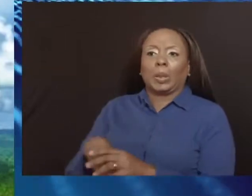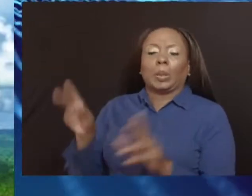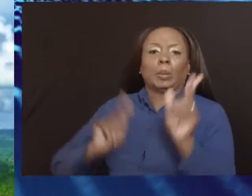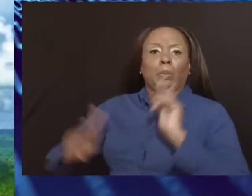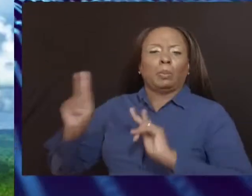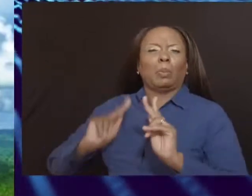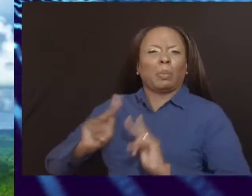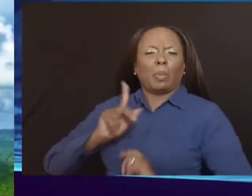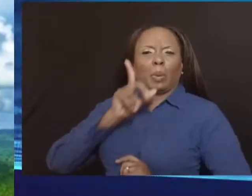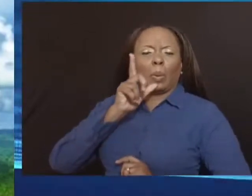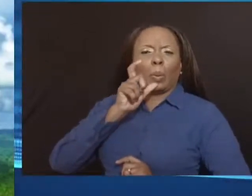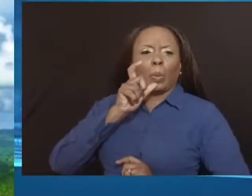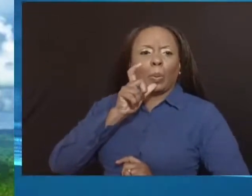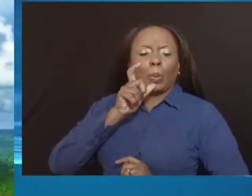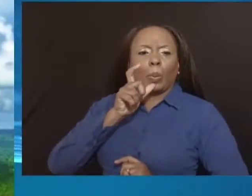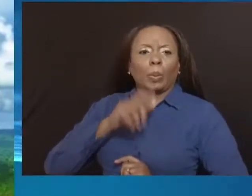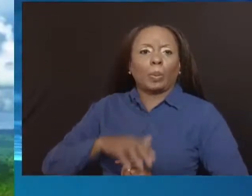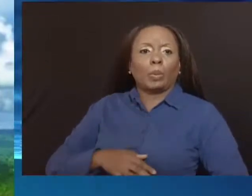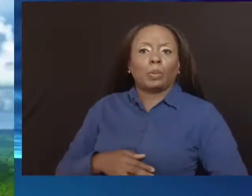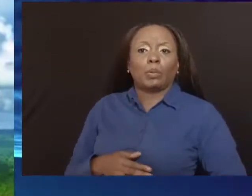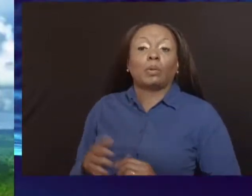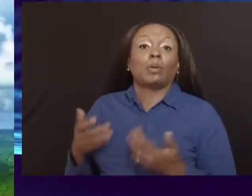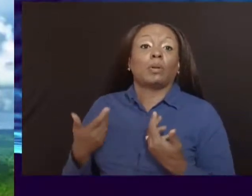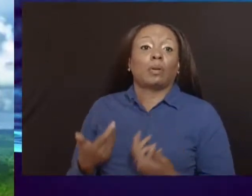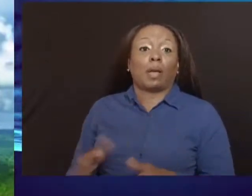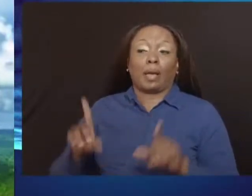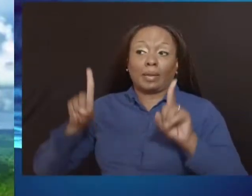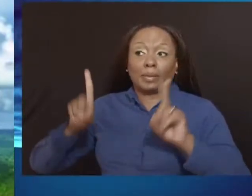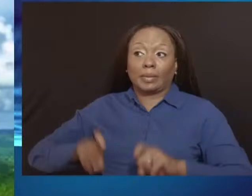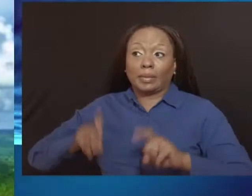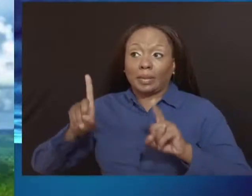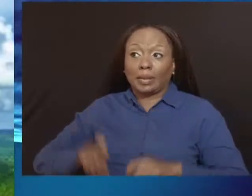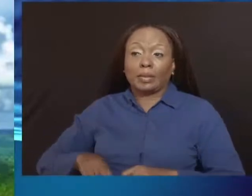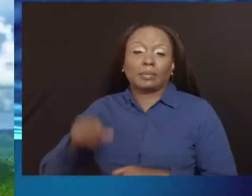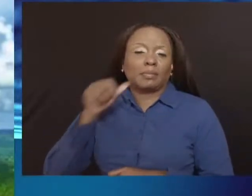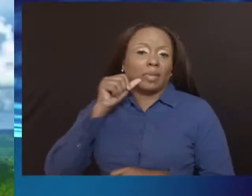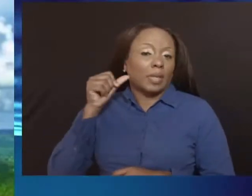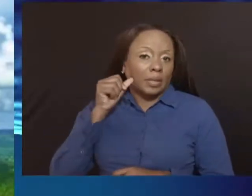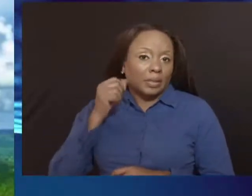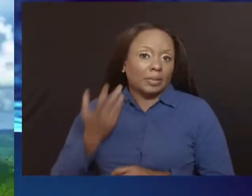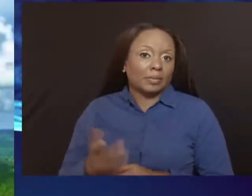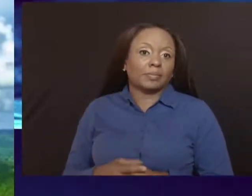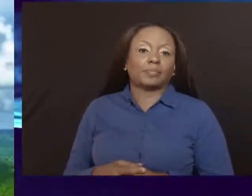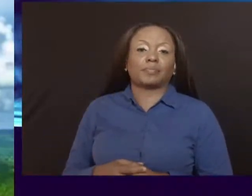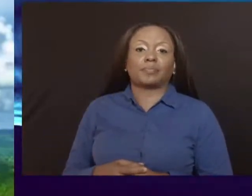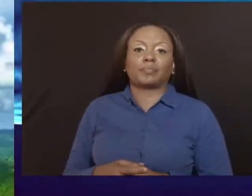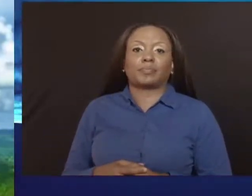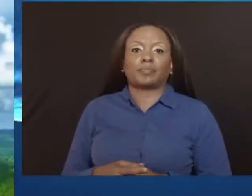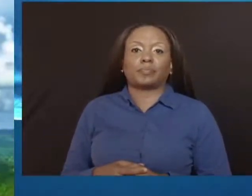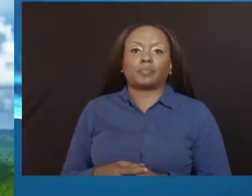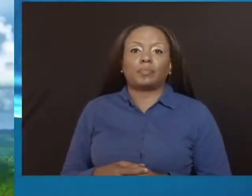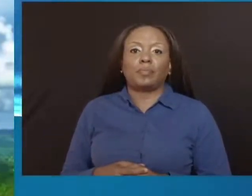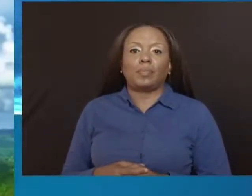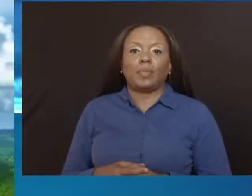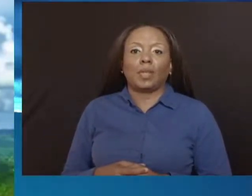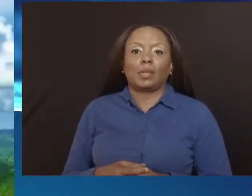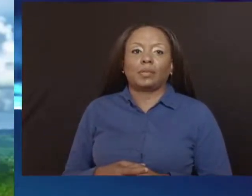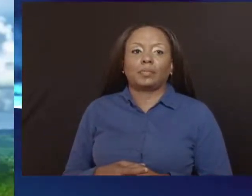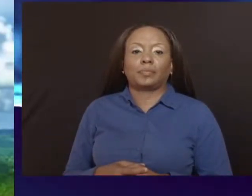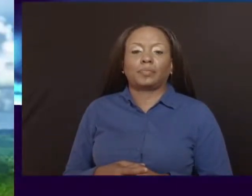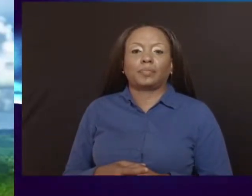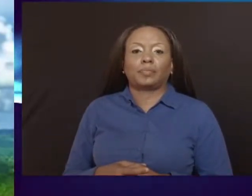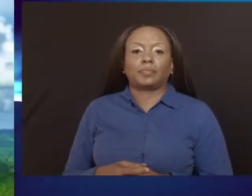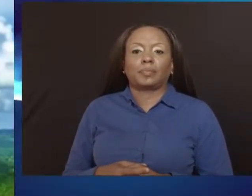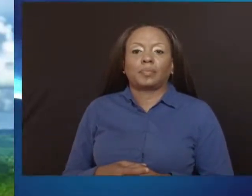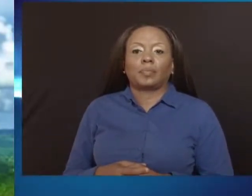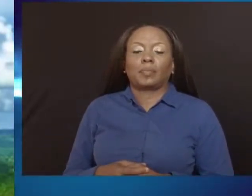who have been essentially tested up as close as to yesterday. So we're trying to get all of our persons who have